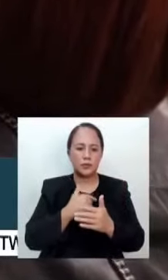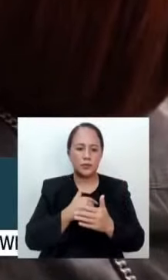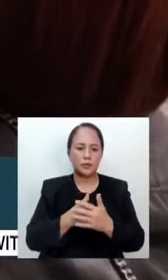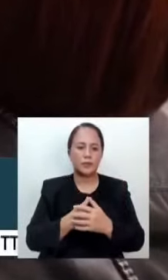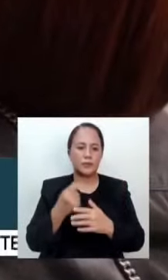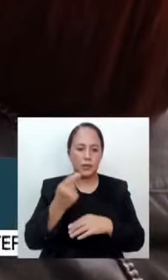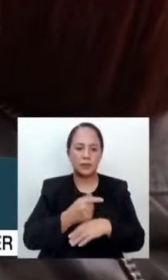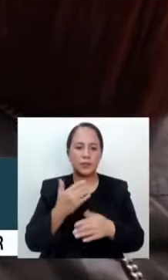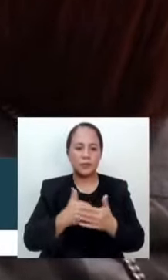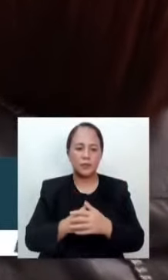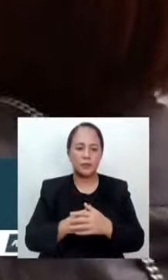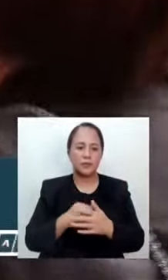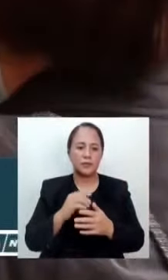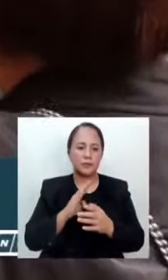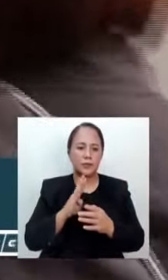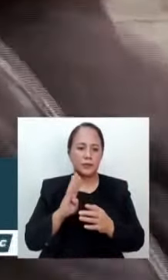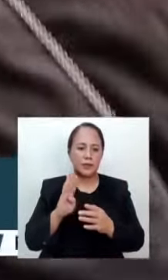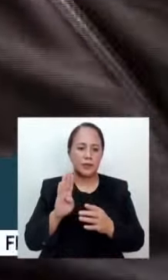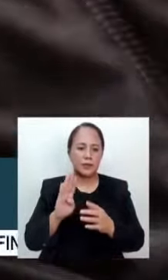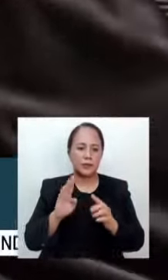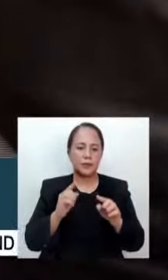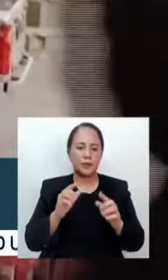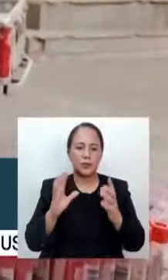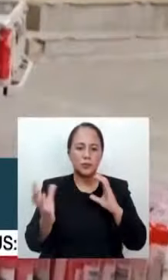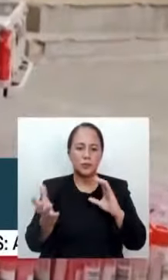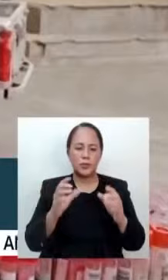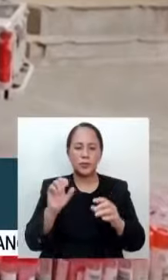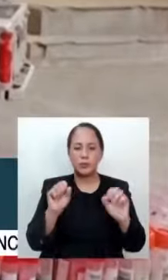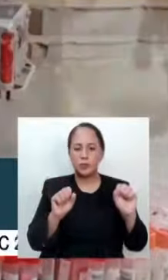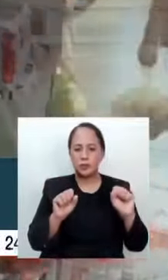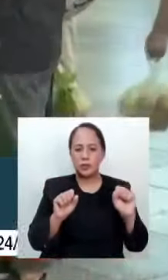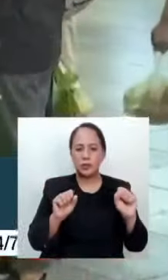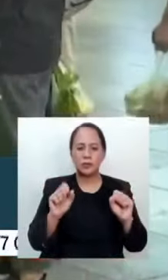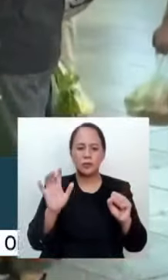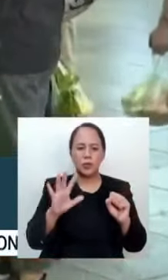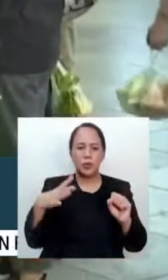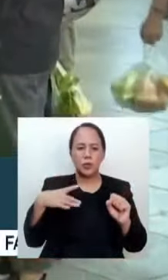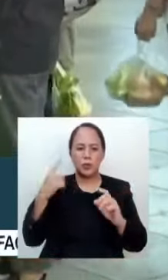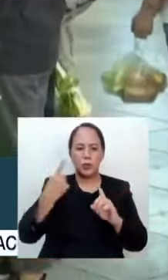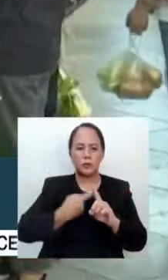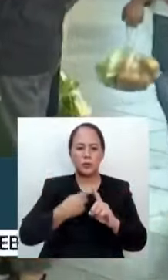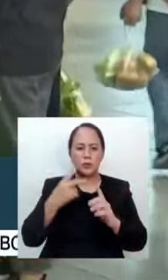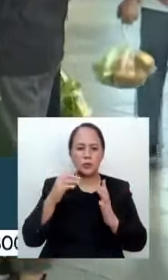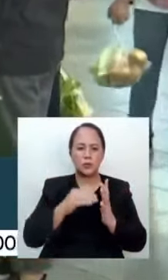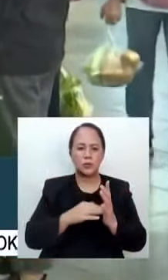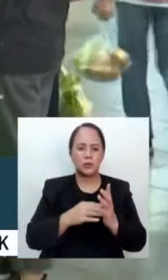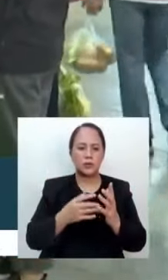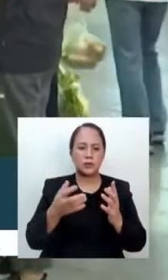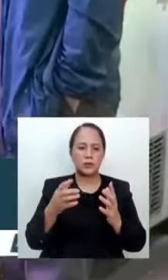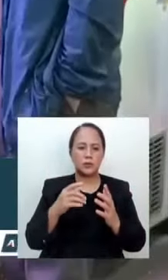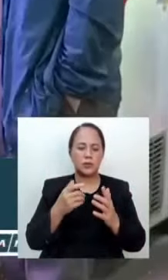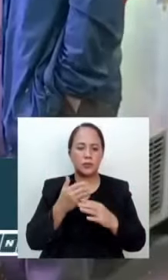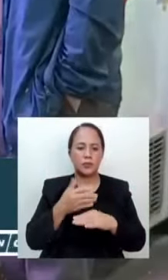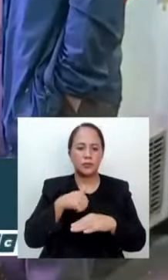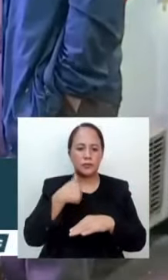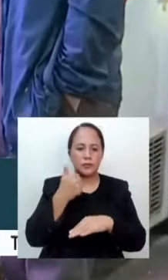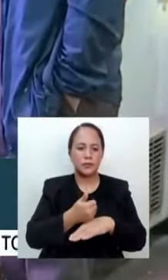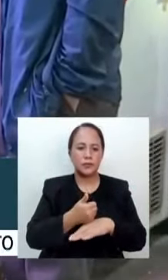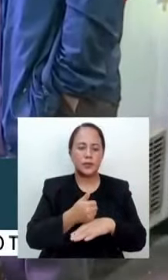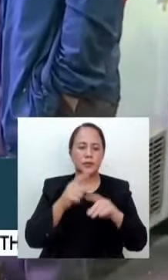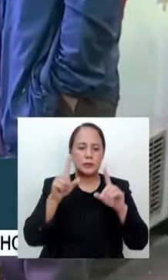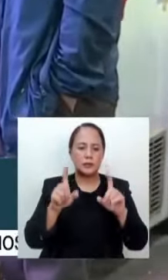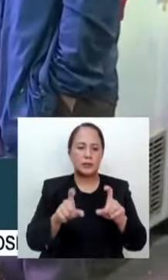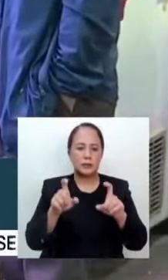acting swiftly compared to Shanghai, which waited for about a month and more than 1,000 cases before launching a citywide testing in